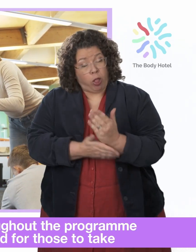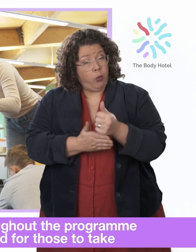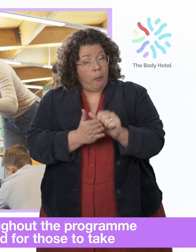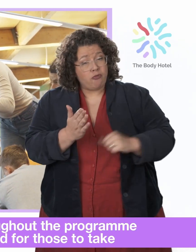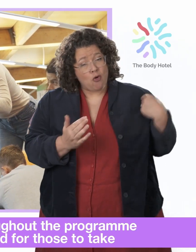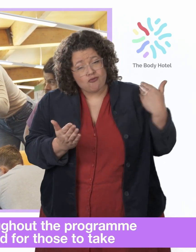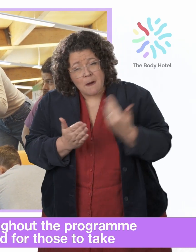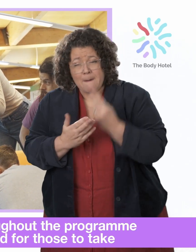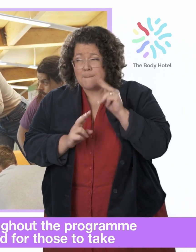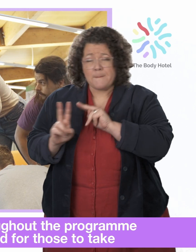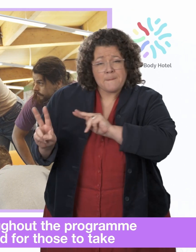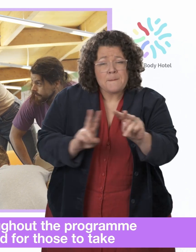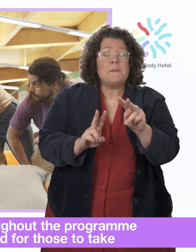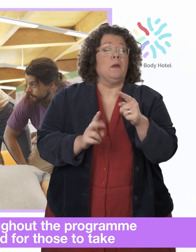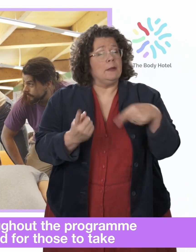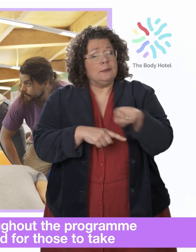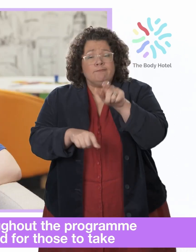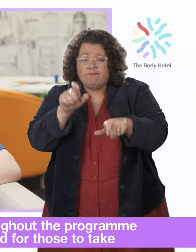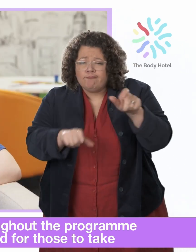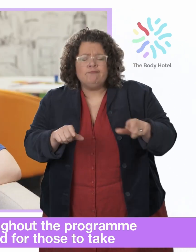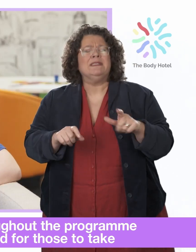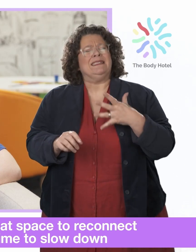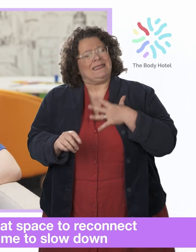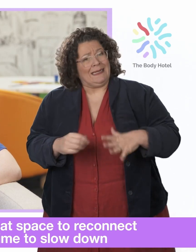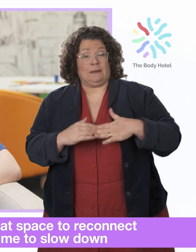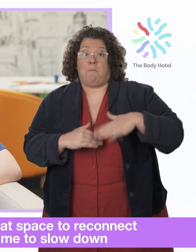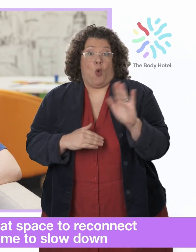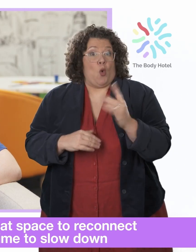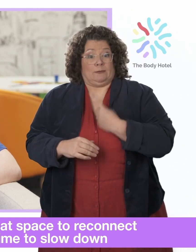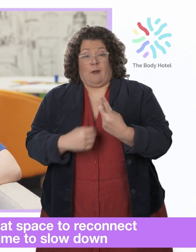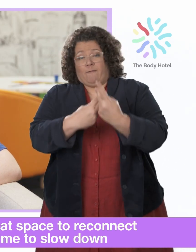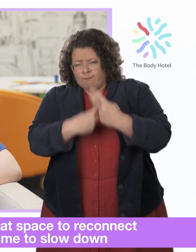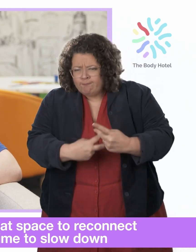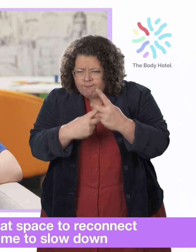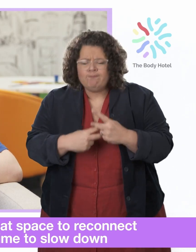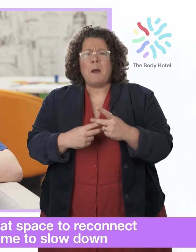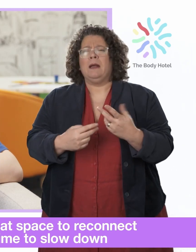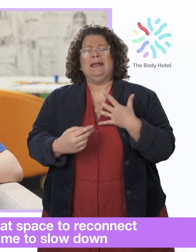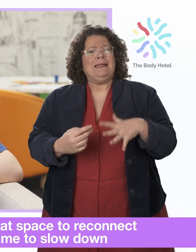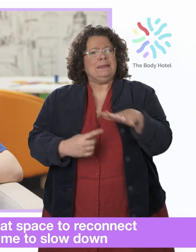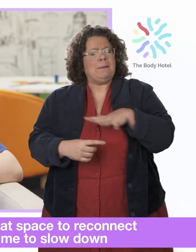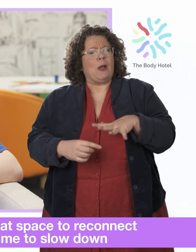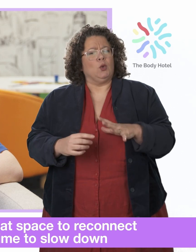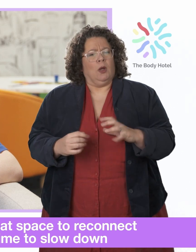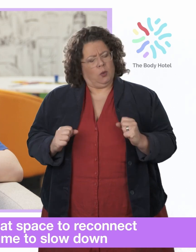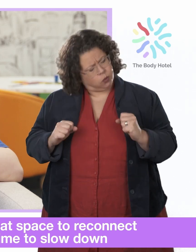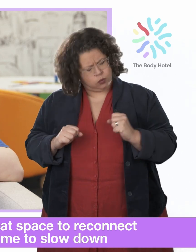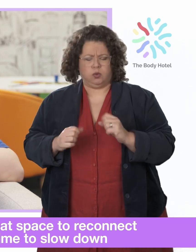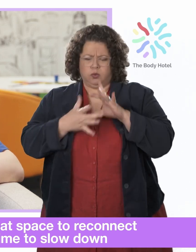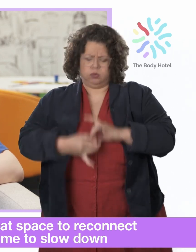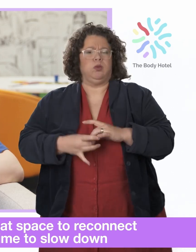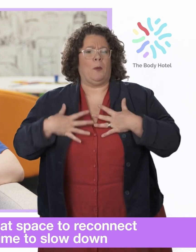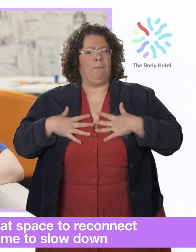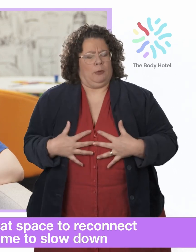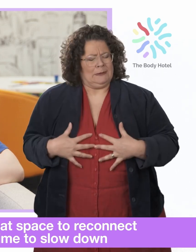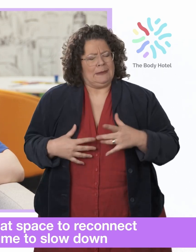sort of throughout the programme is that there's such a need for those to take more self-care, and having that space to reconnect